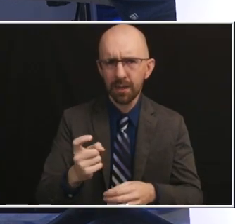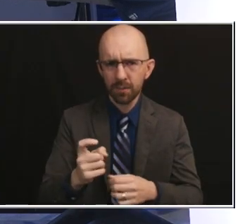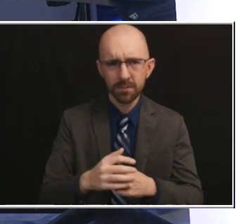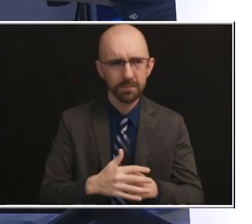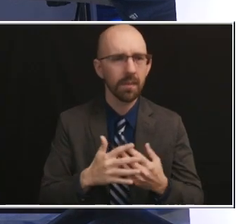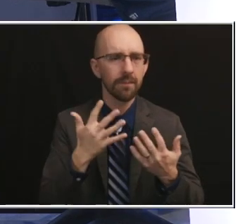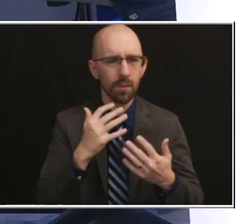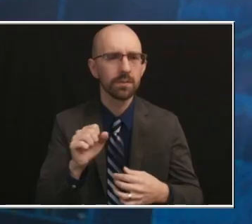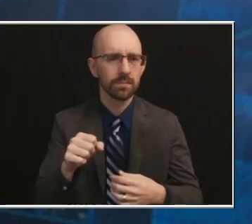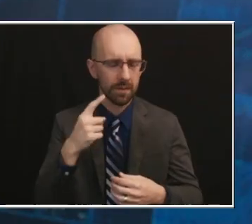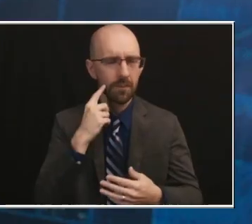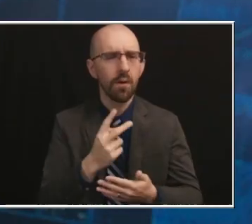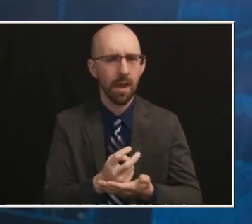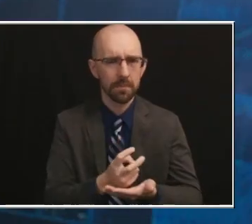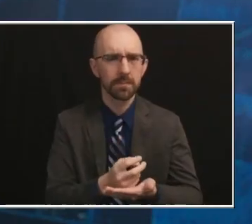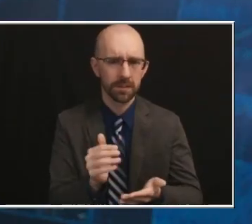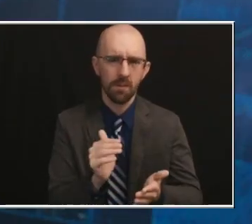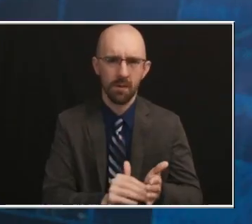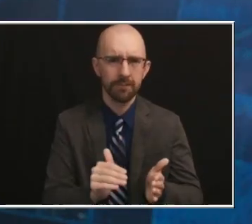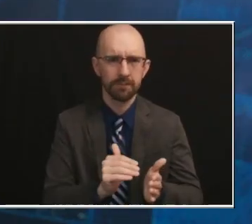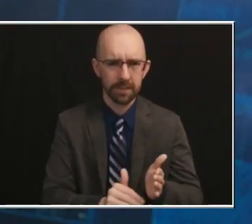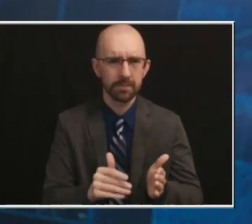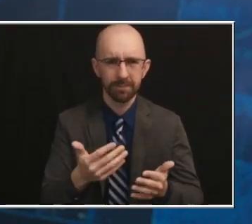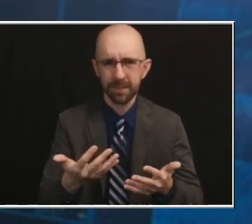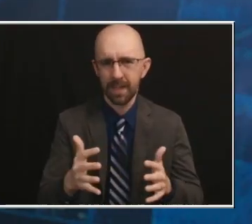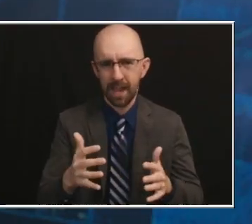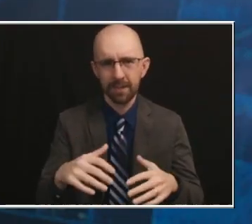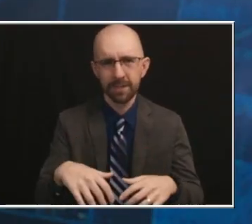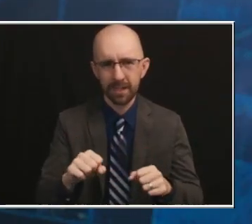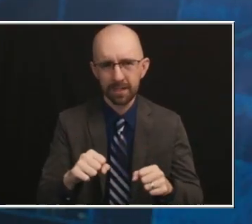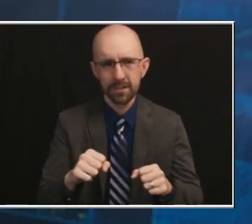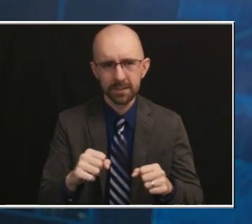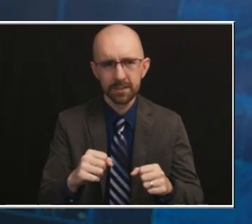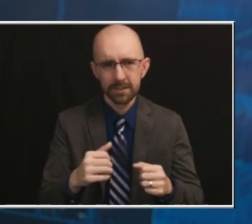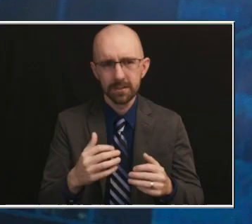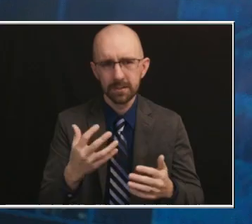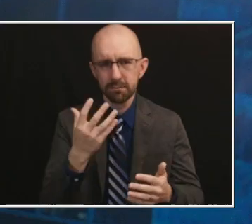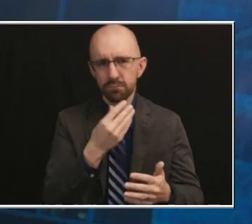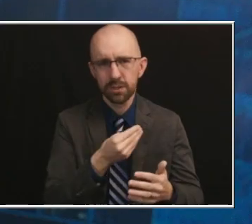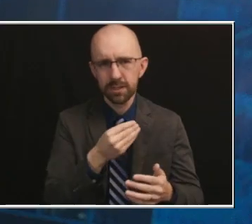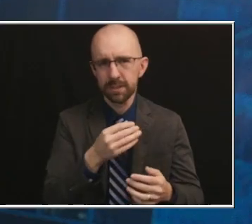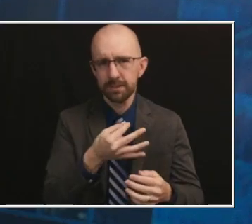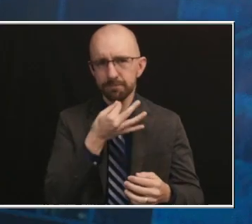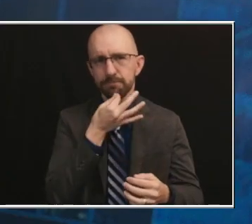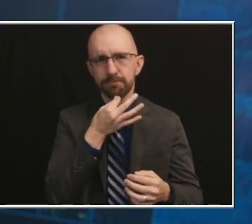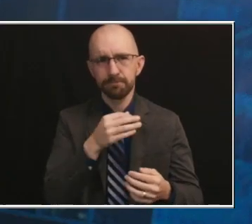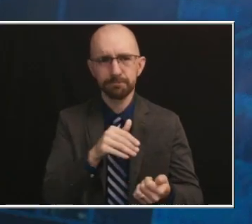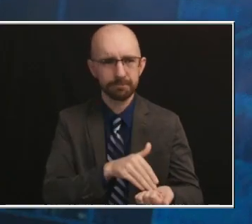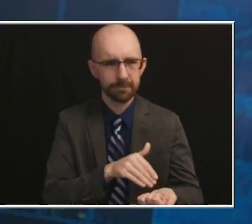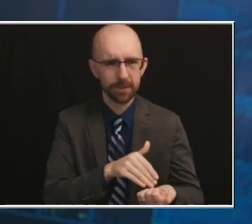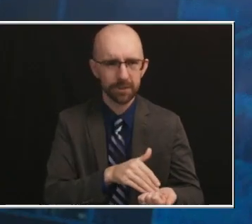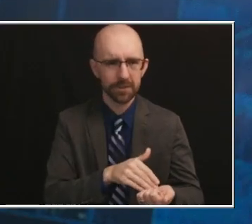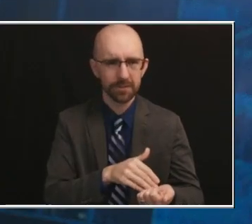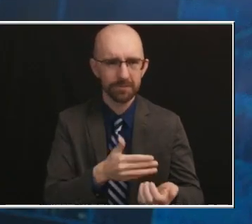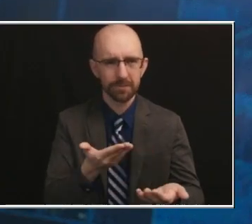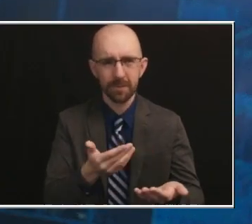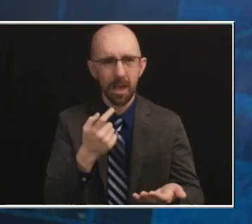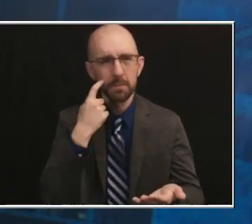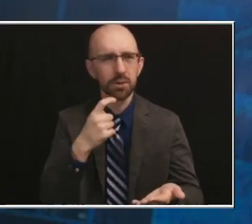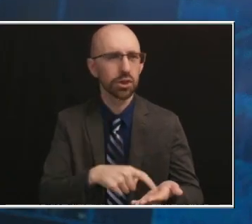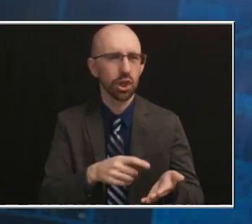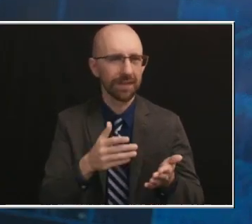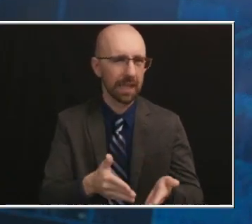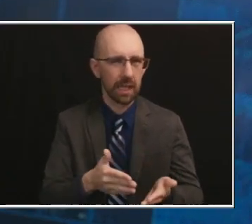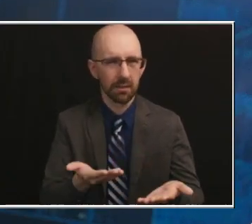epilepsy there often is. It kind of takes a pretty astute physician, maybe astute's not the word, but just observant one, just to kind of say, well,